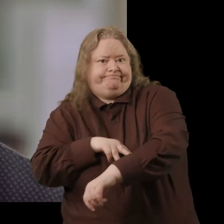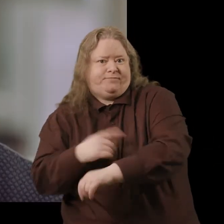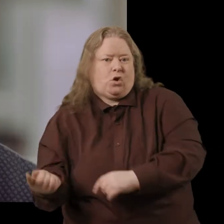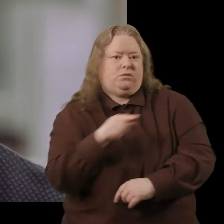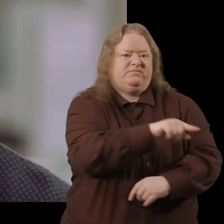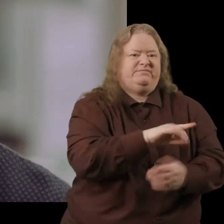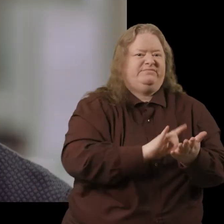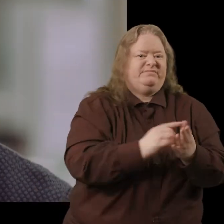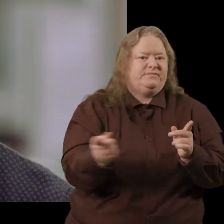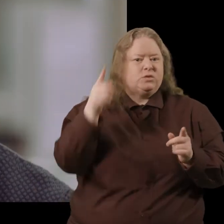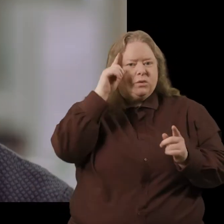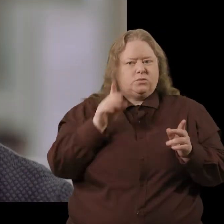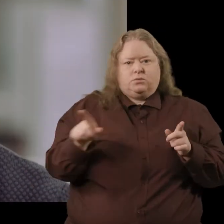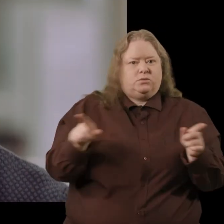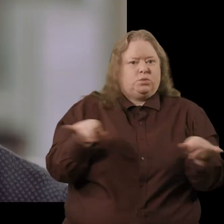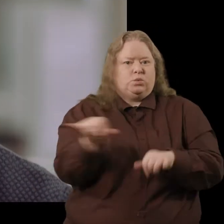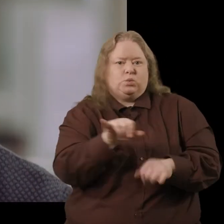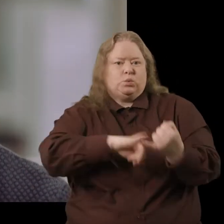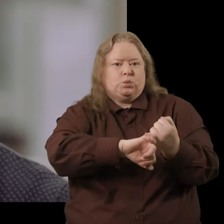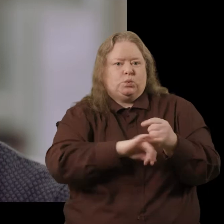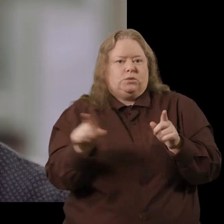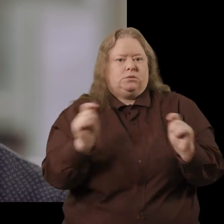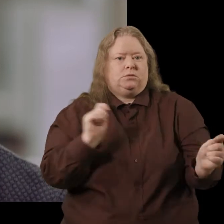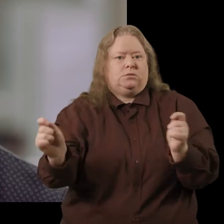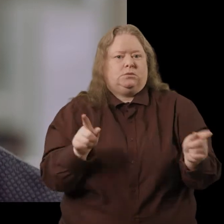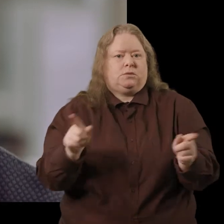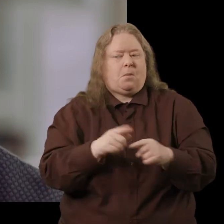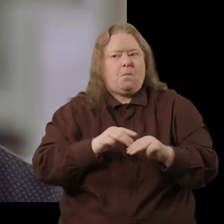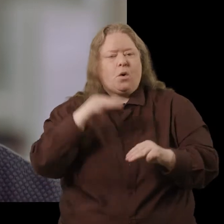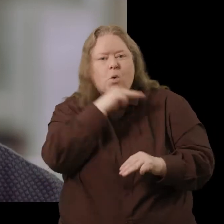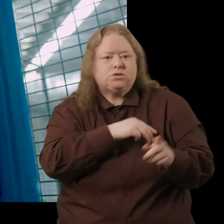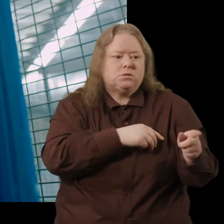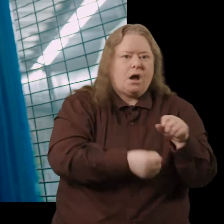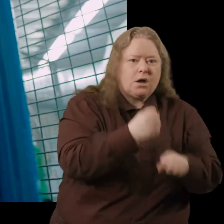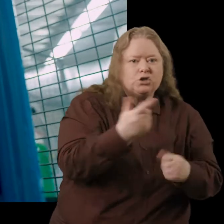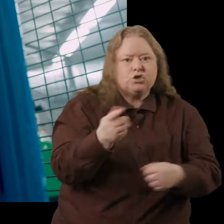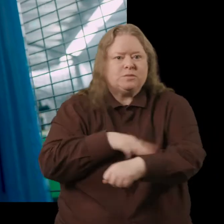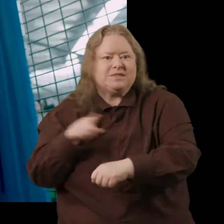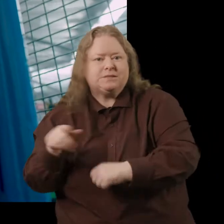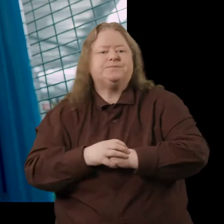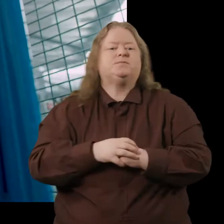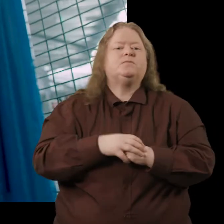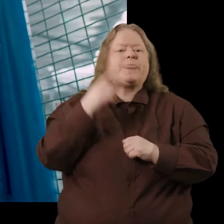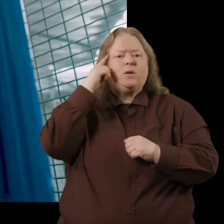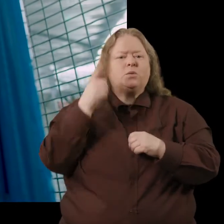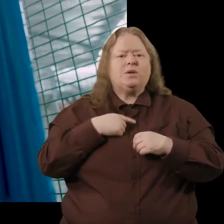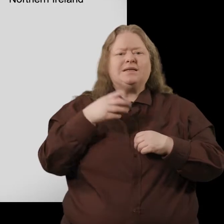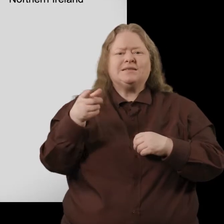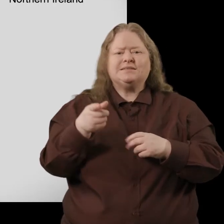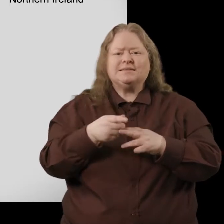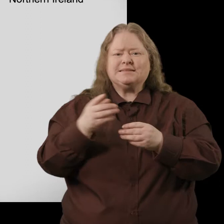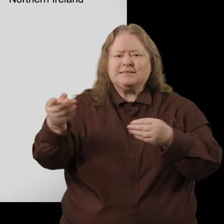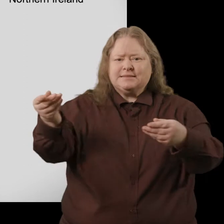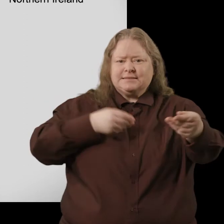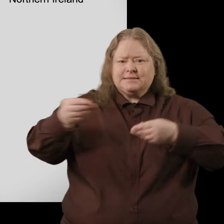prehistoric and is more of concern to an archaeologist than it is to a policeman. You know, it's fascinating for us too, because we're getting in samples,